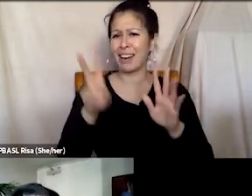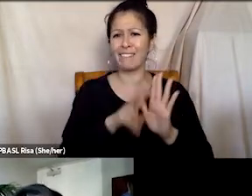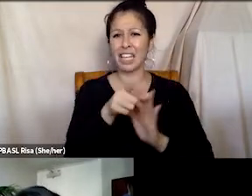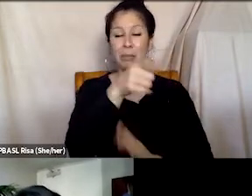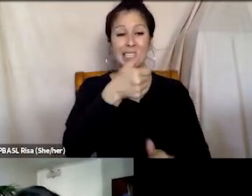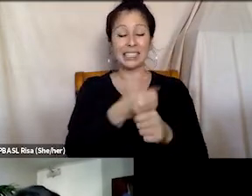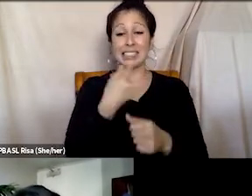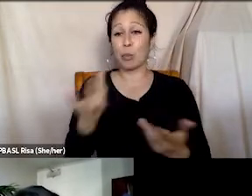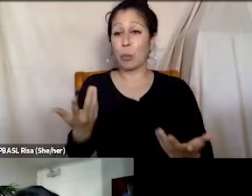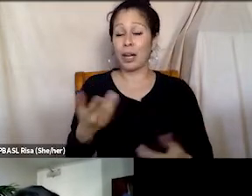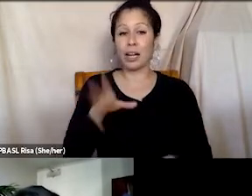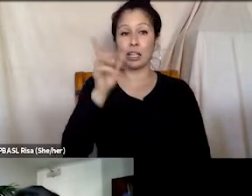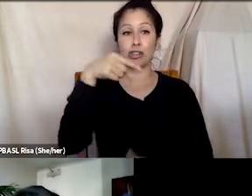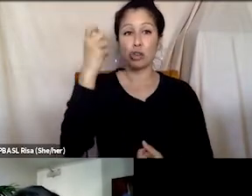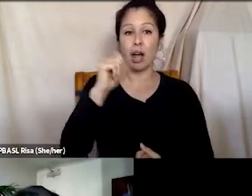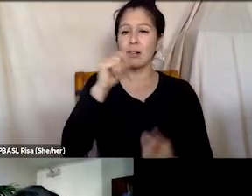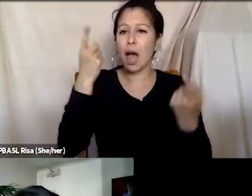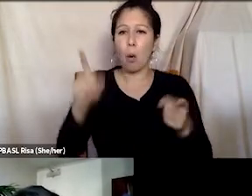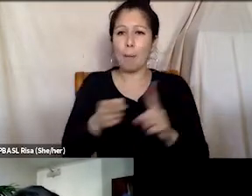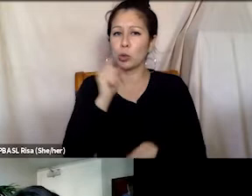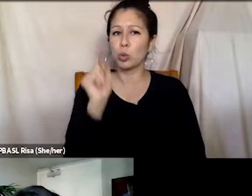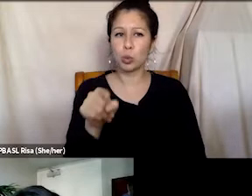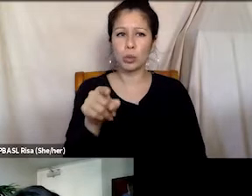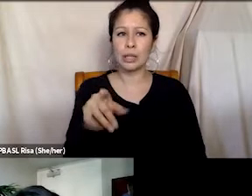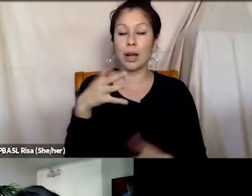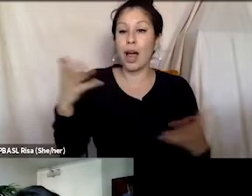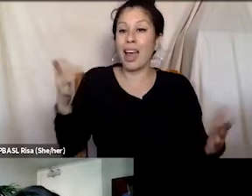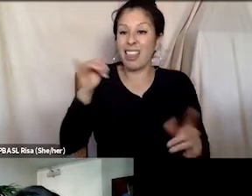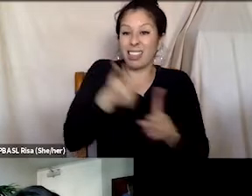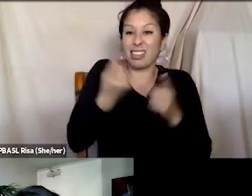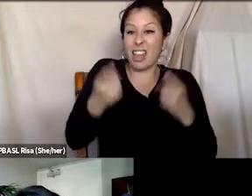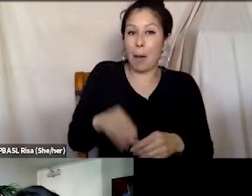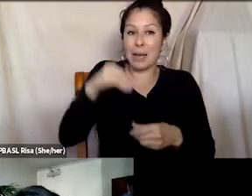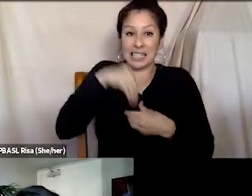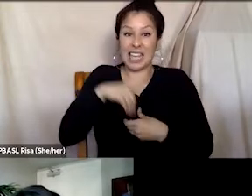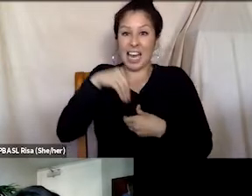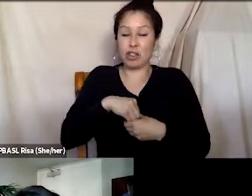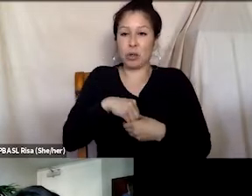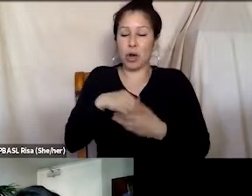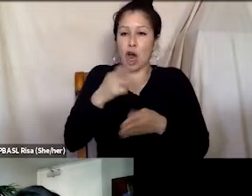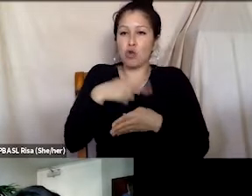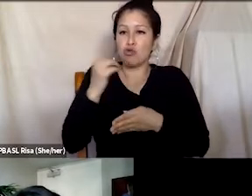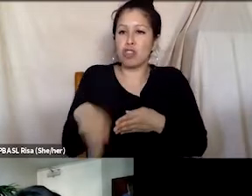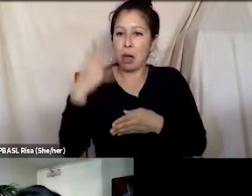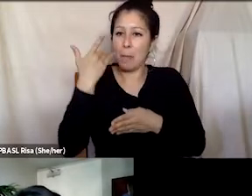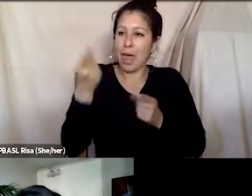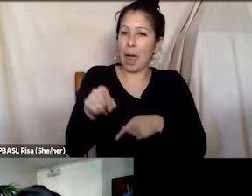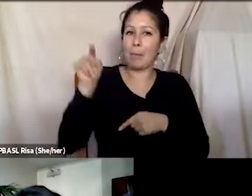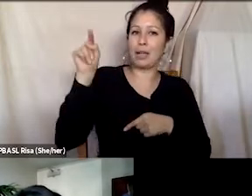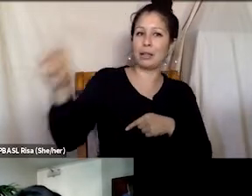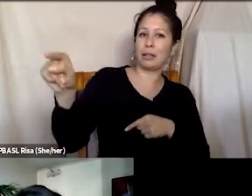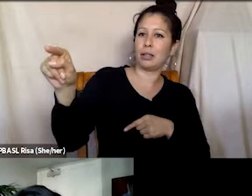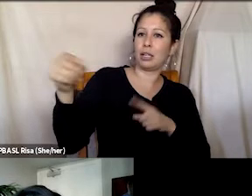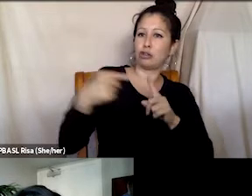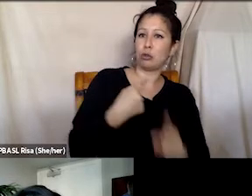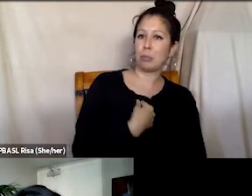simply says, trauma is not what happens to you. It's what happens inside you as a result